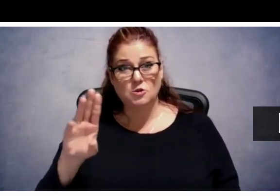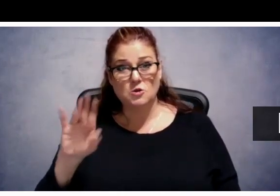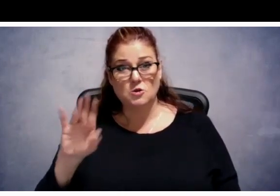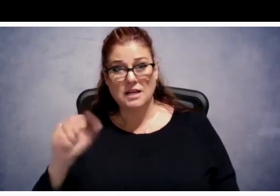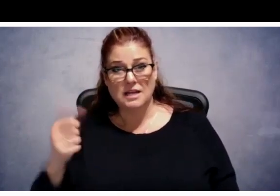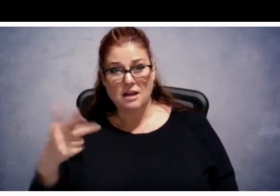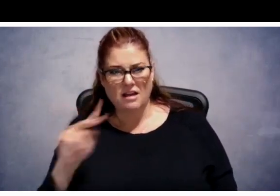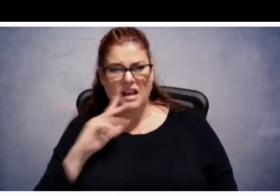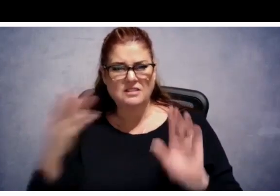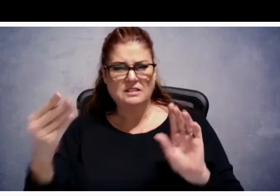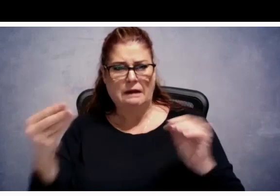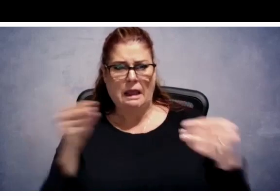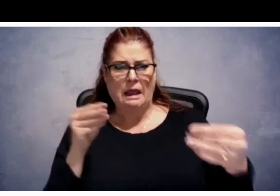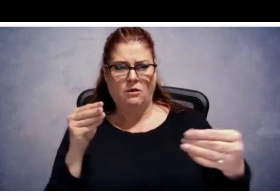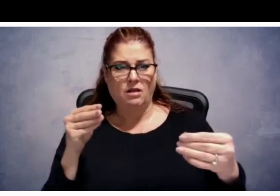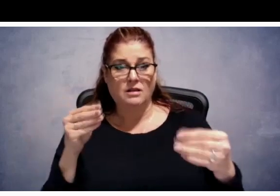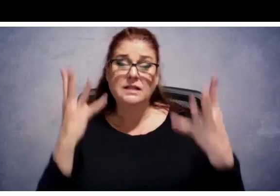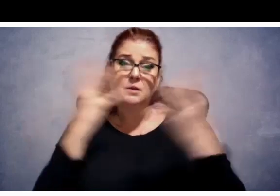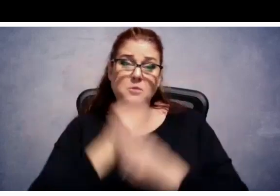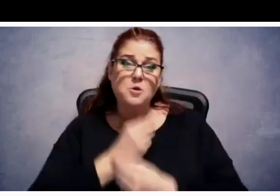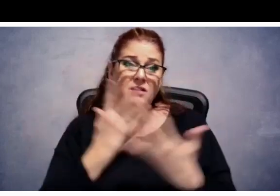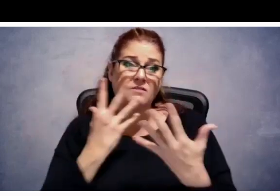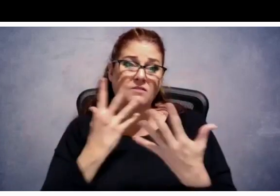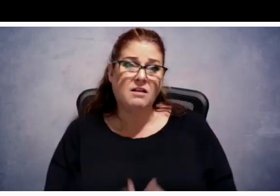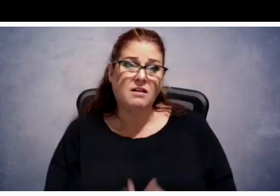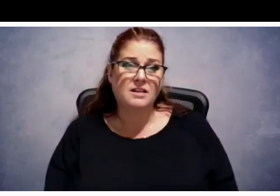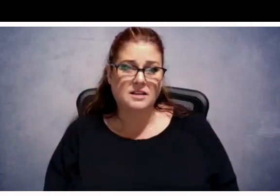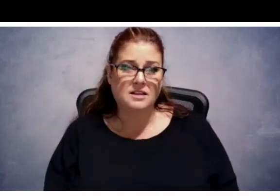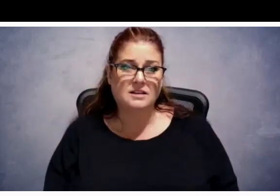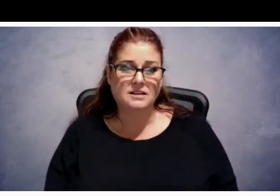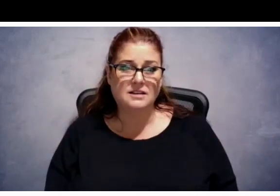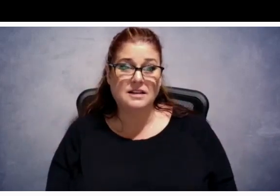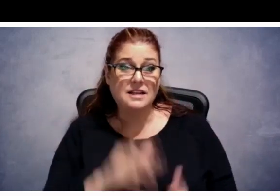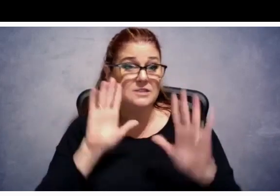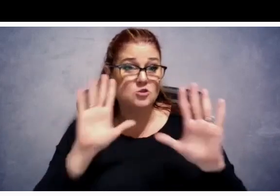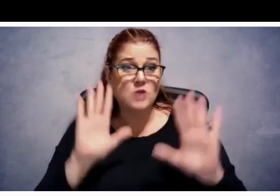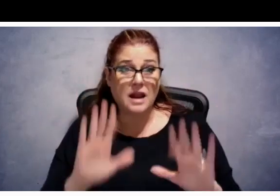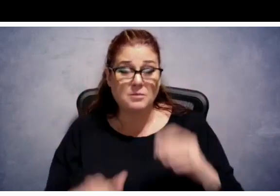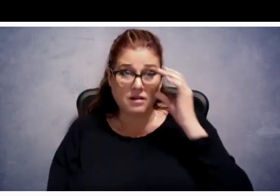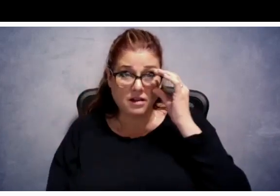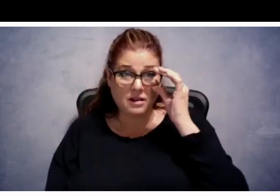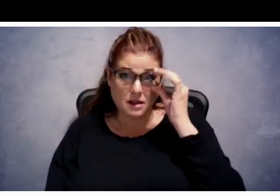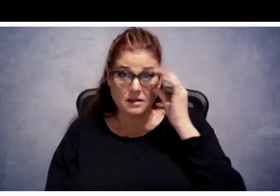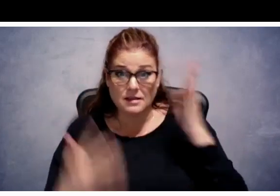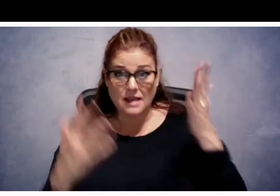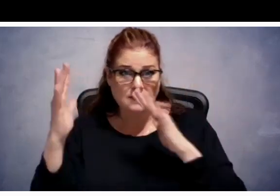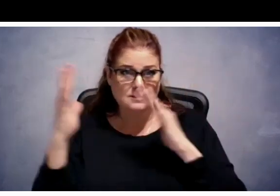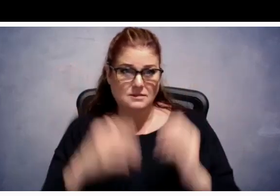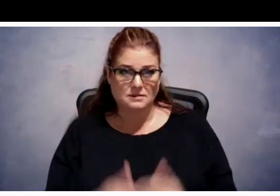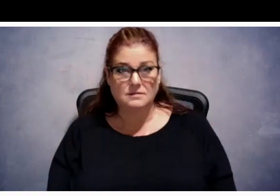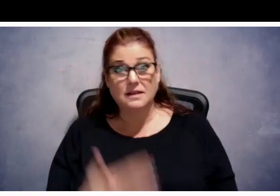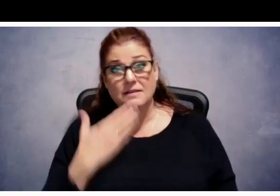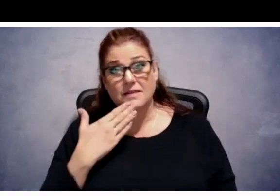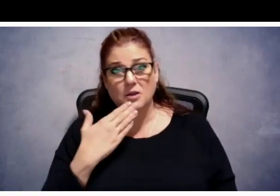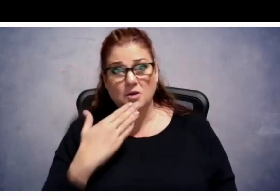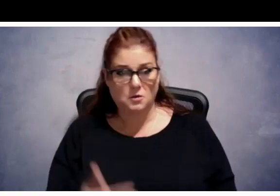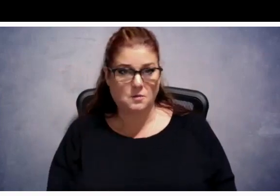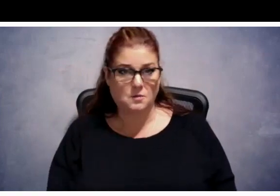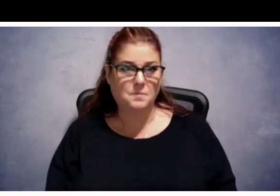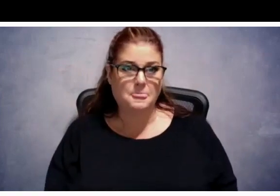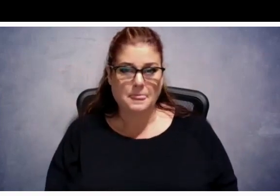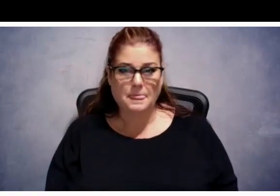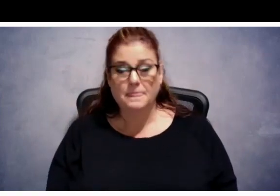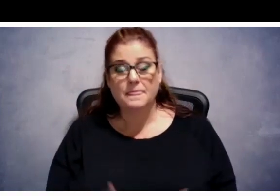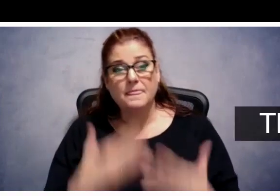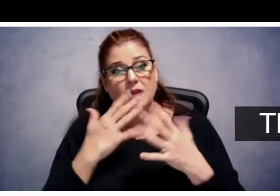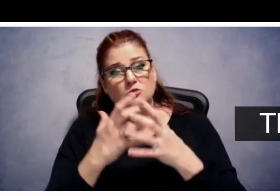an angle. That's beautiful. That's incredible. Yes. Thank you. Thank